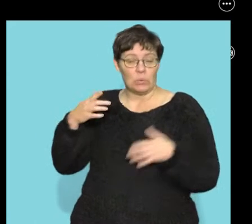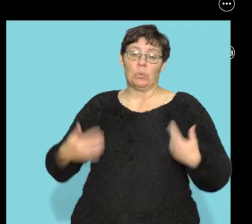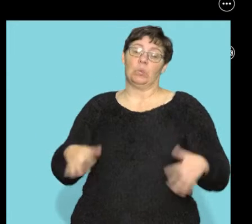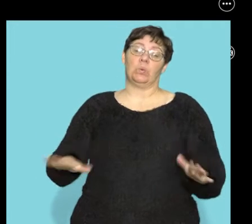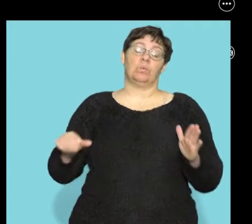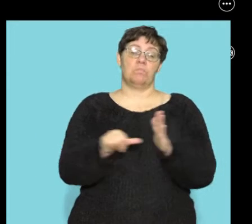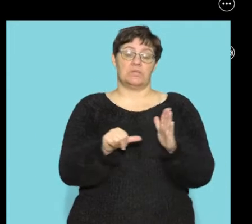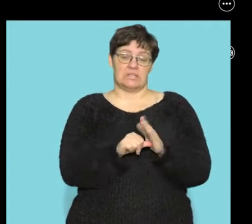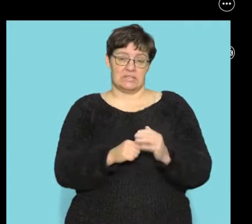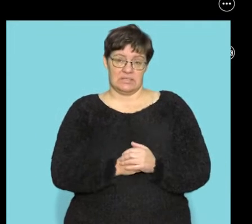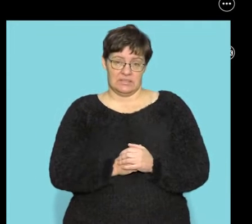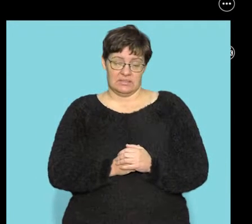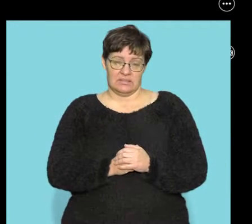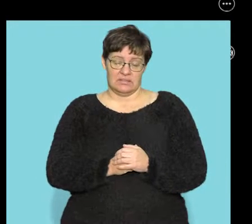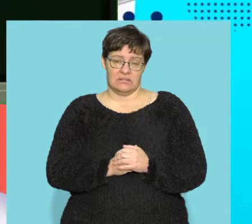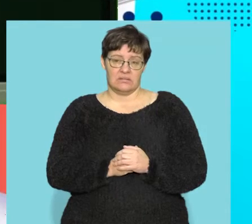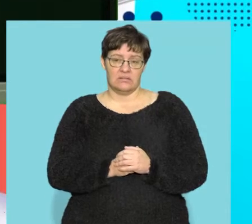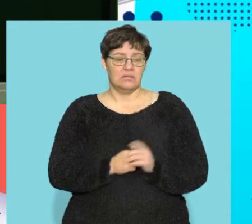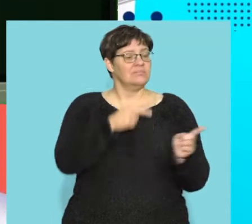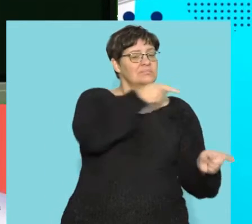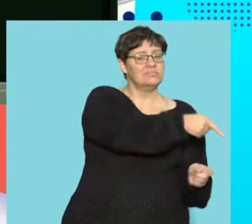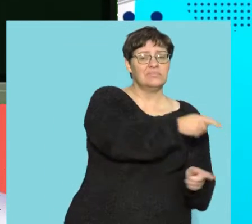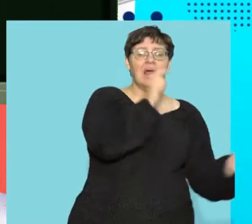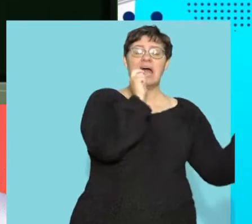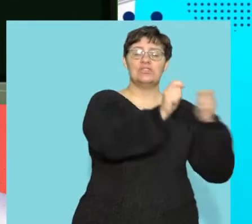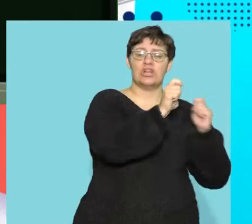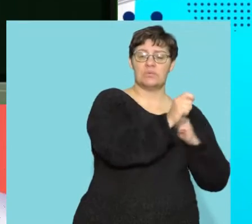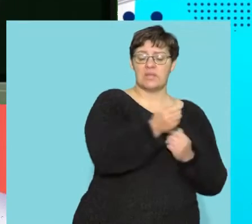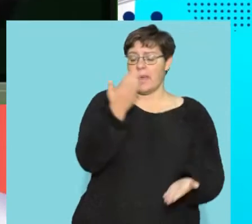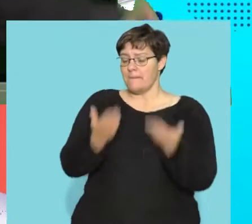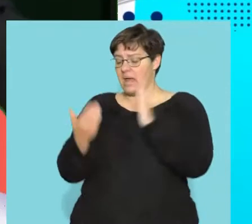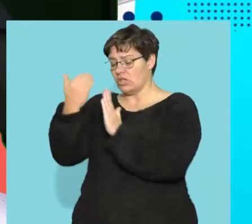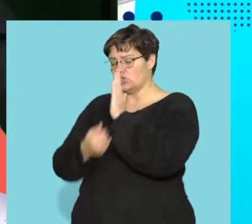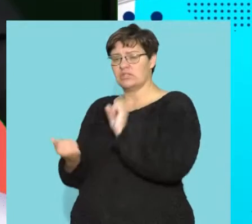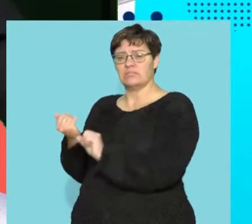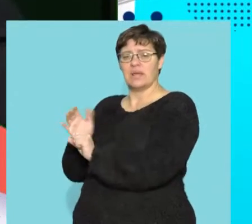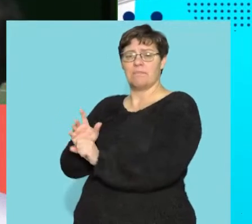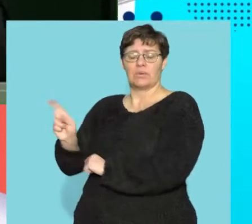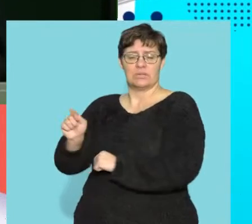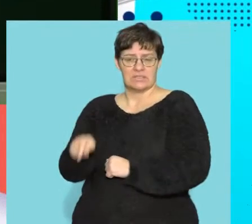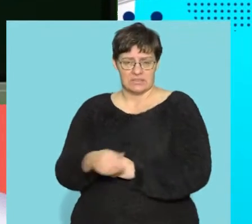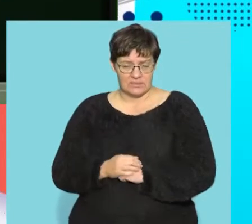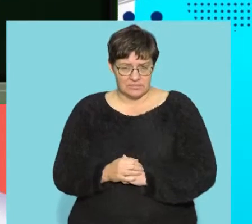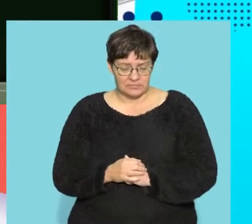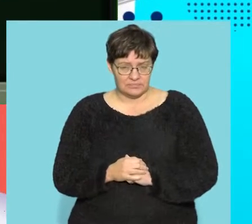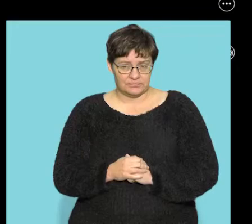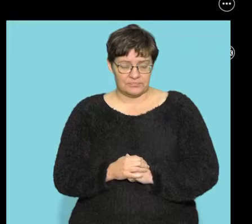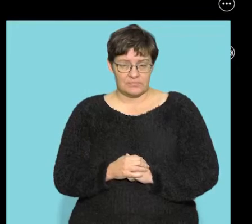now, guys. What's the impact of that adjustment on my balance sheet? Here